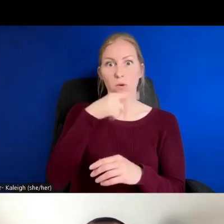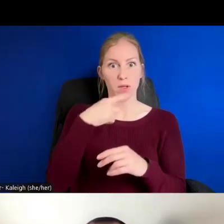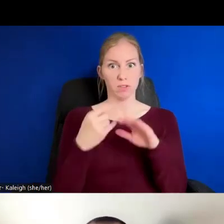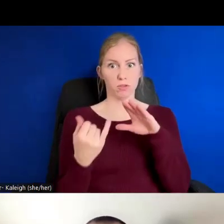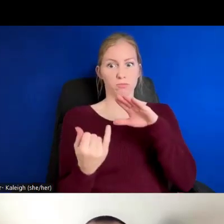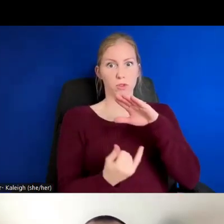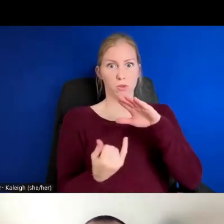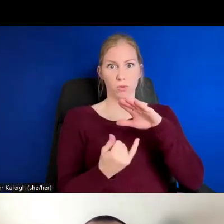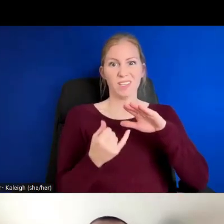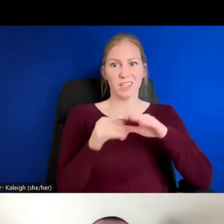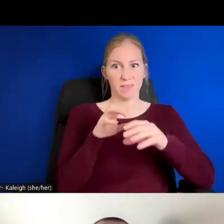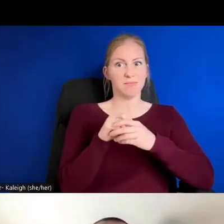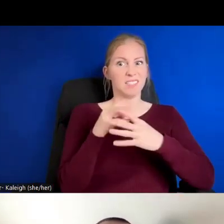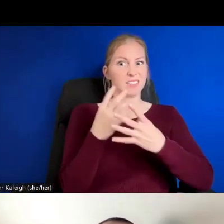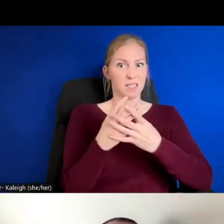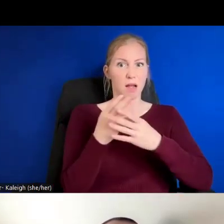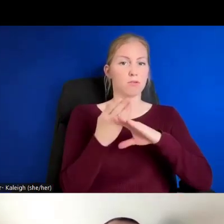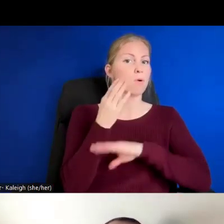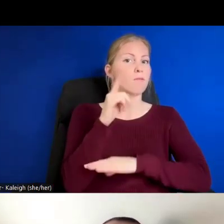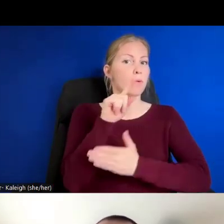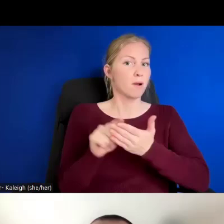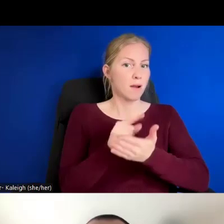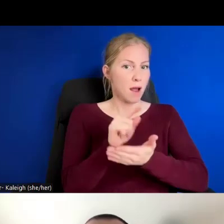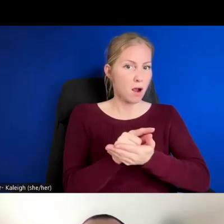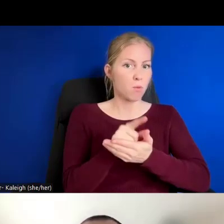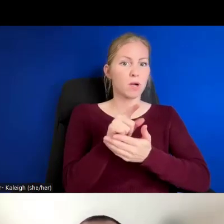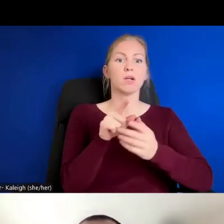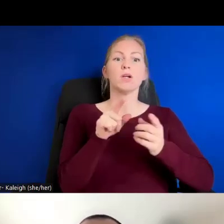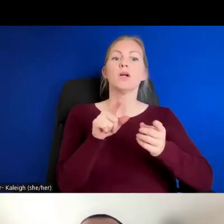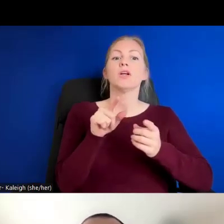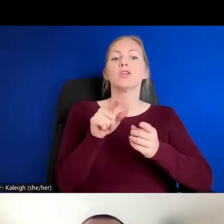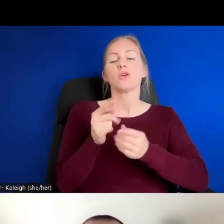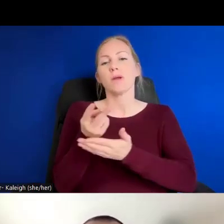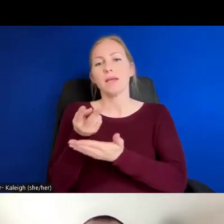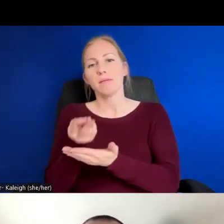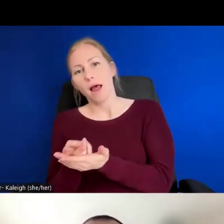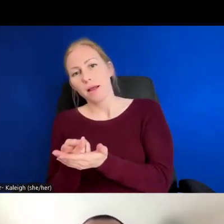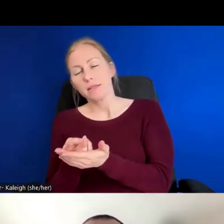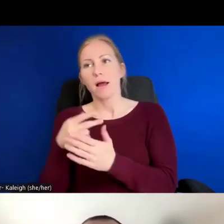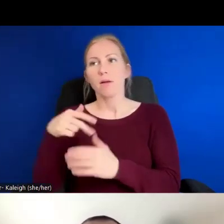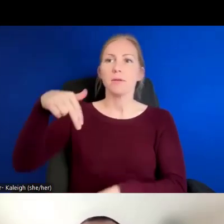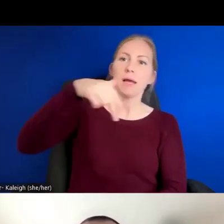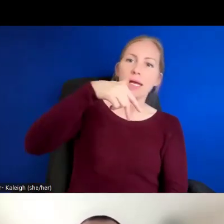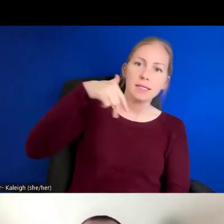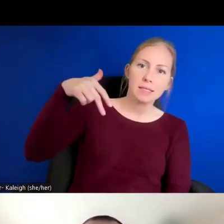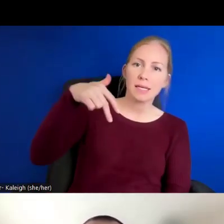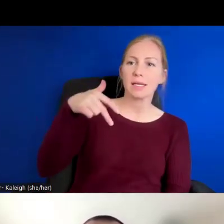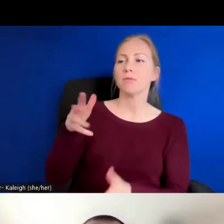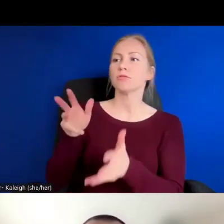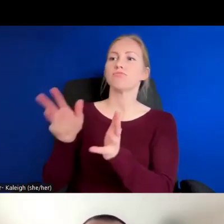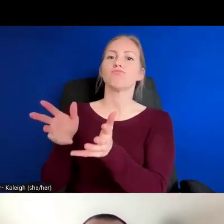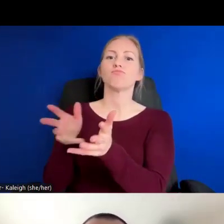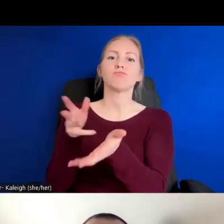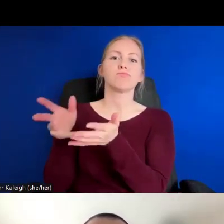seclusion where he alternated between lying down, pacing, speaking with staff.